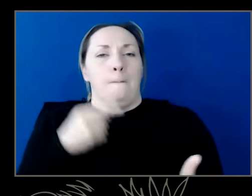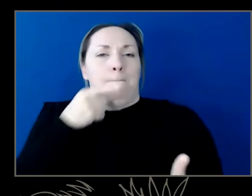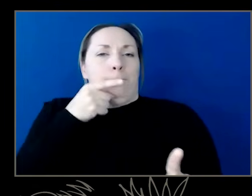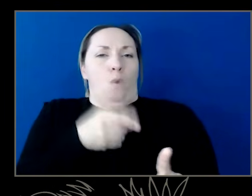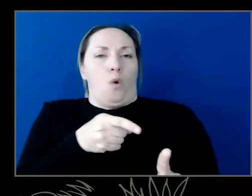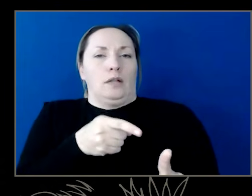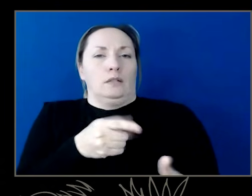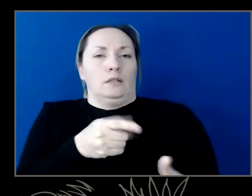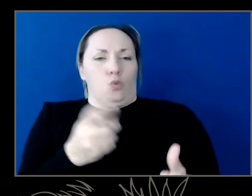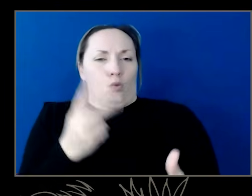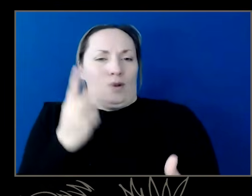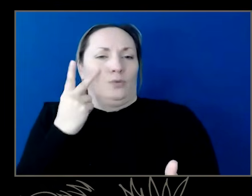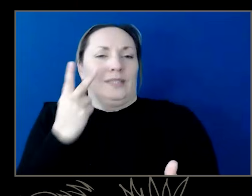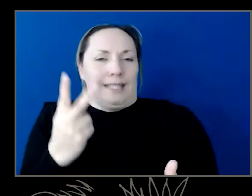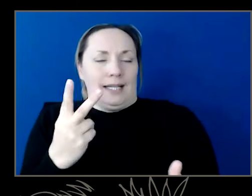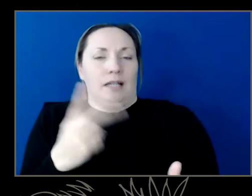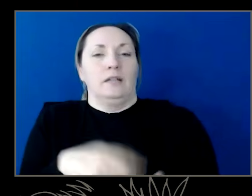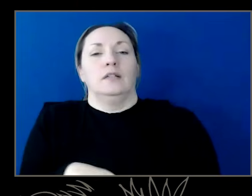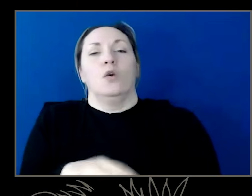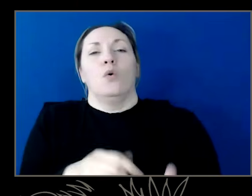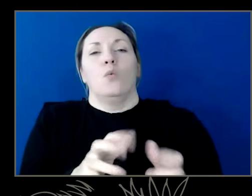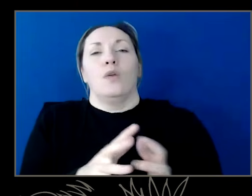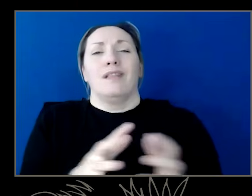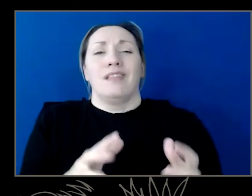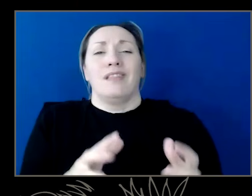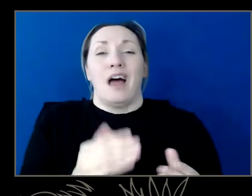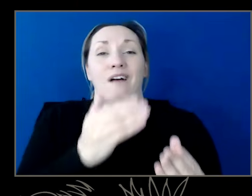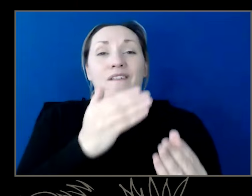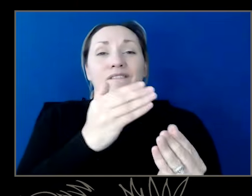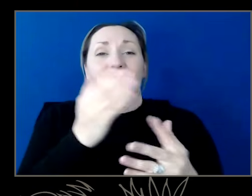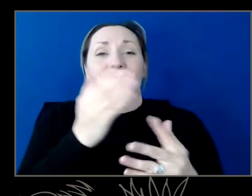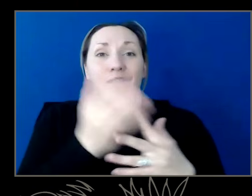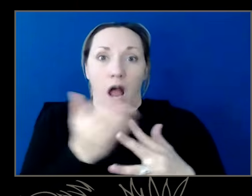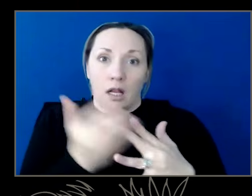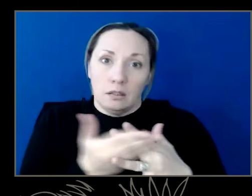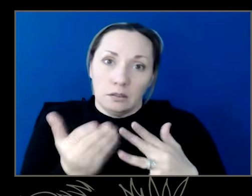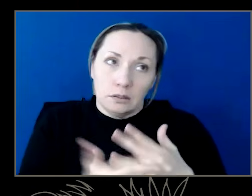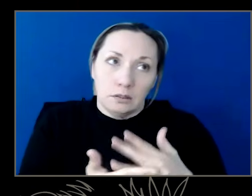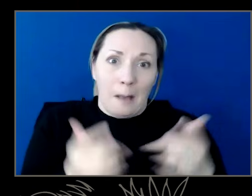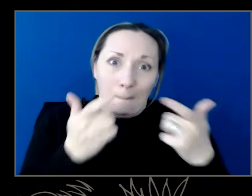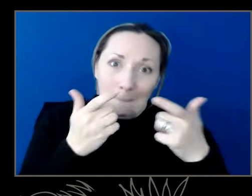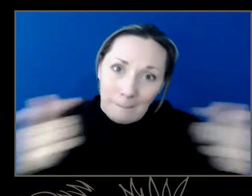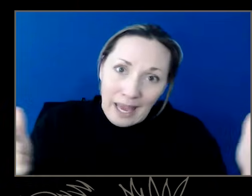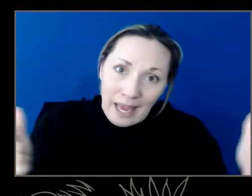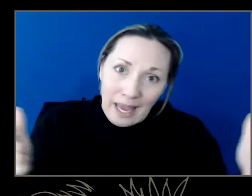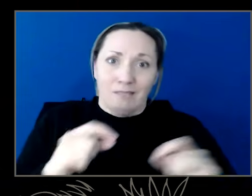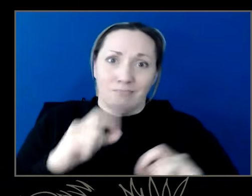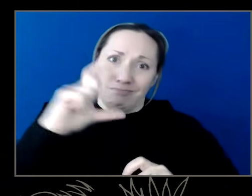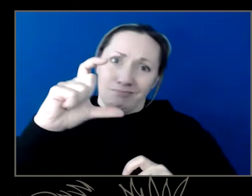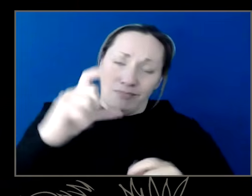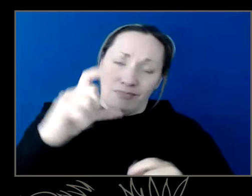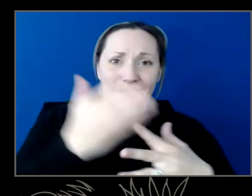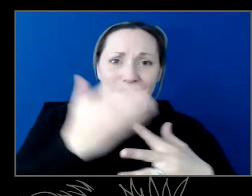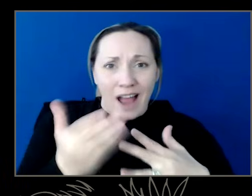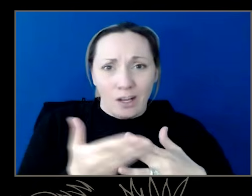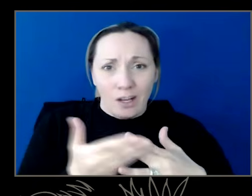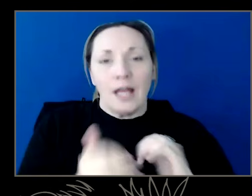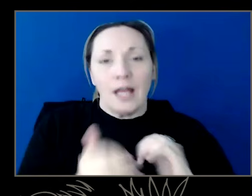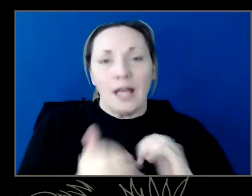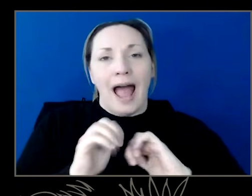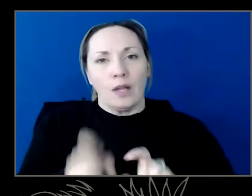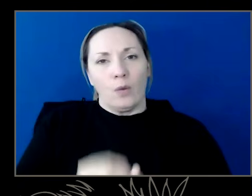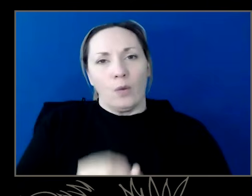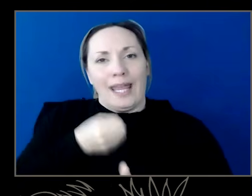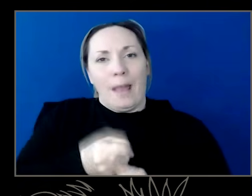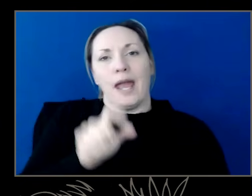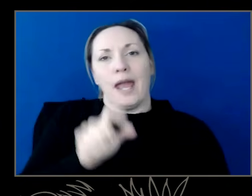is with a lot of files and rather big files, how can we impact the